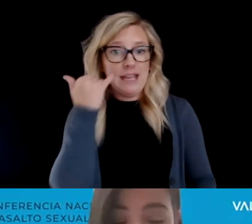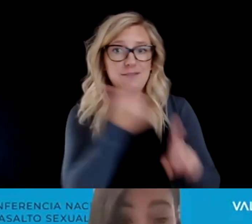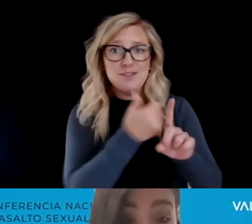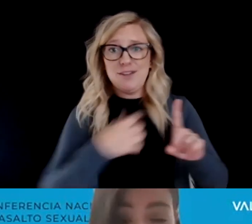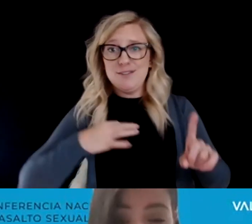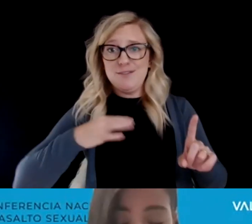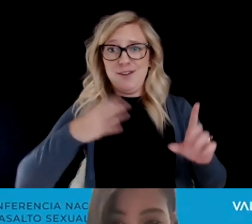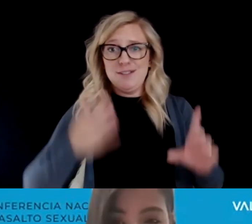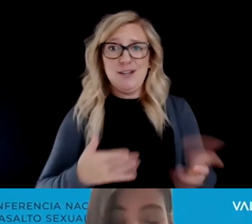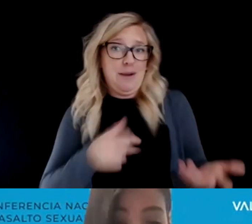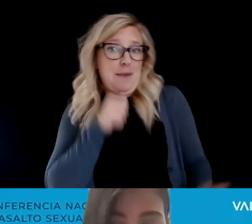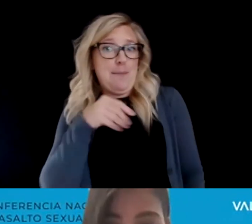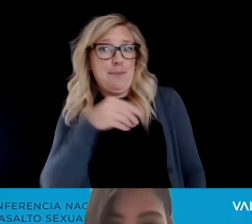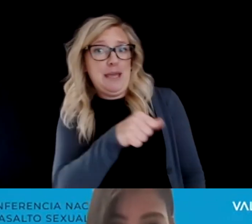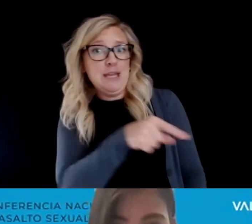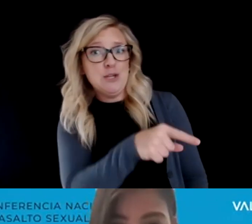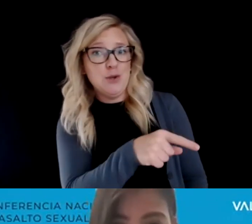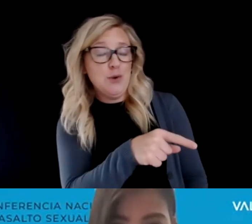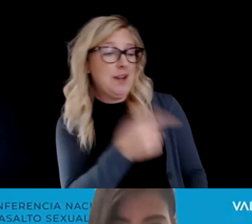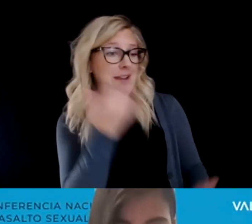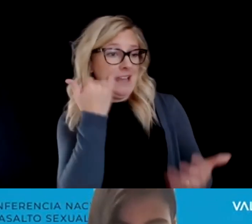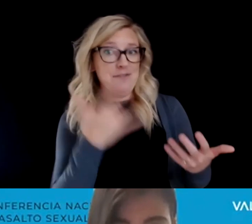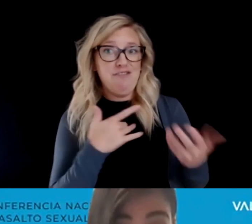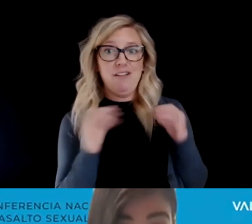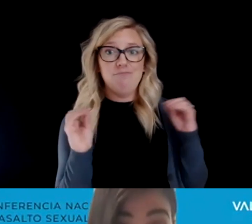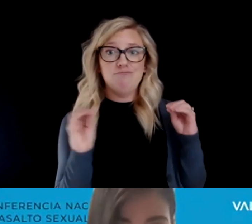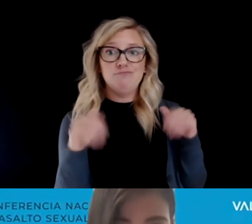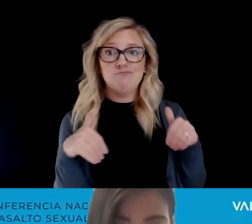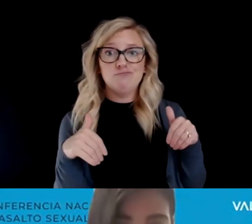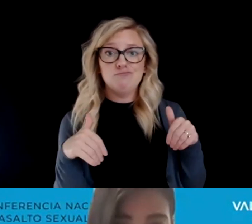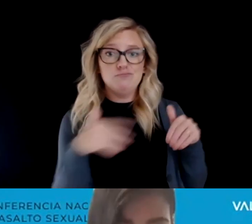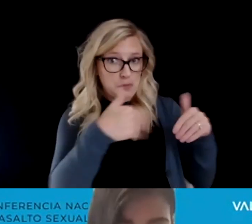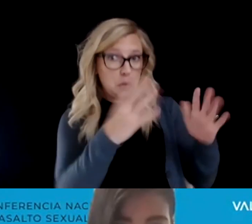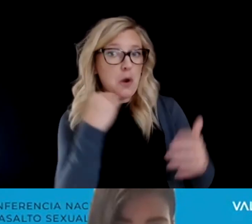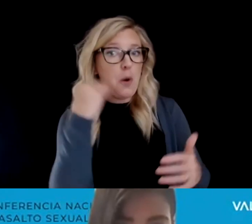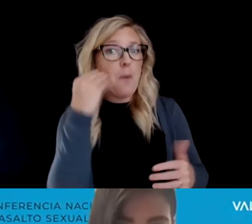this time. So if you have nothing to do today, you may as well go home.